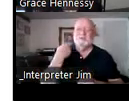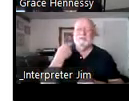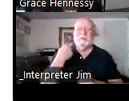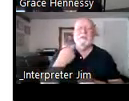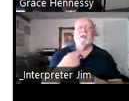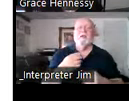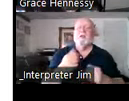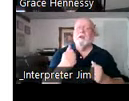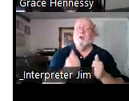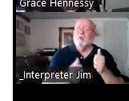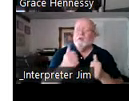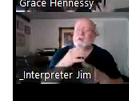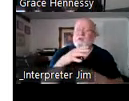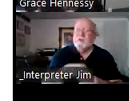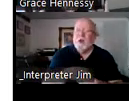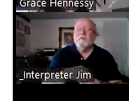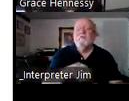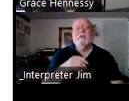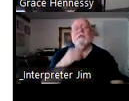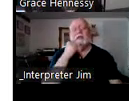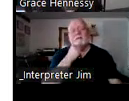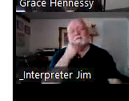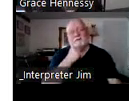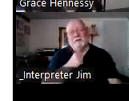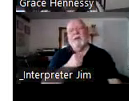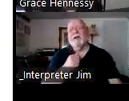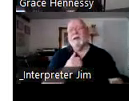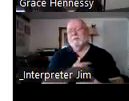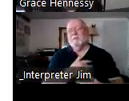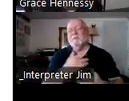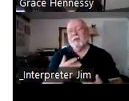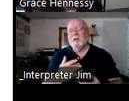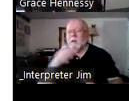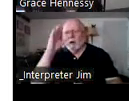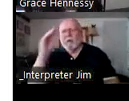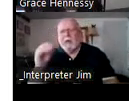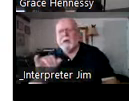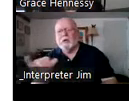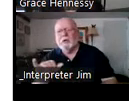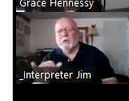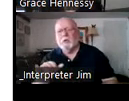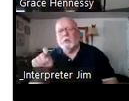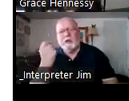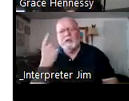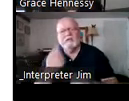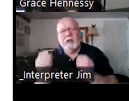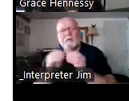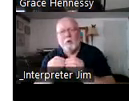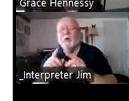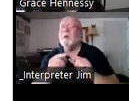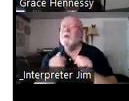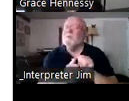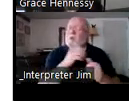include female gender, although we saw from some of the studies that male gender seems to have a role as well. We need to understand more, but in a lot of the earlier studies, and I showed you